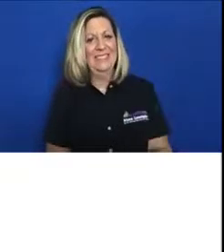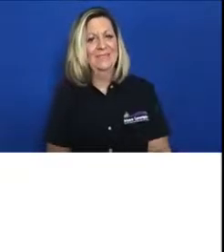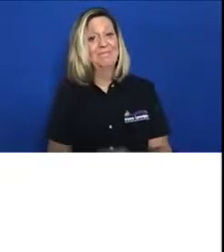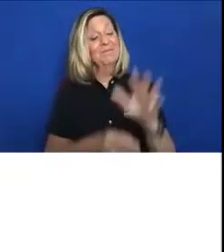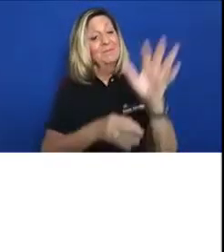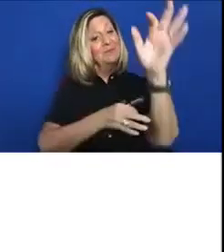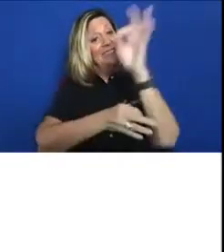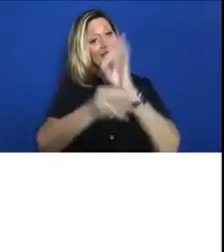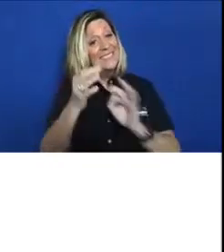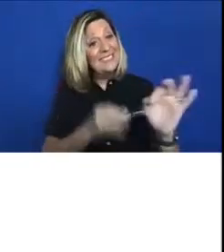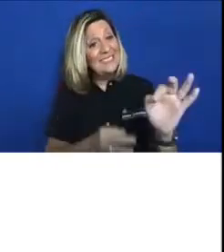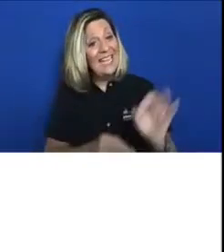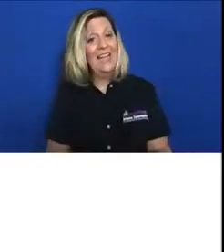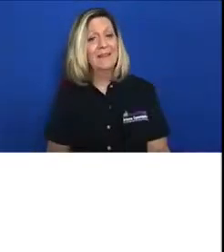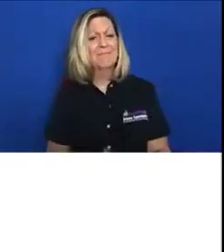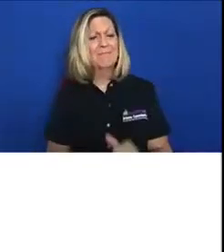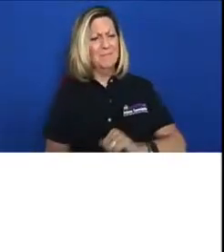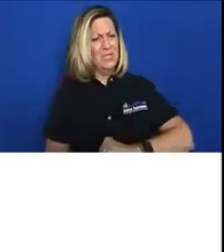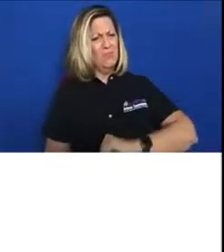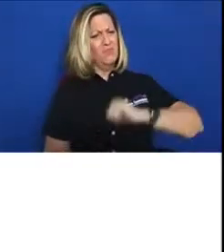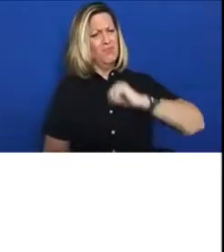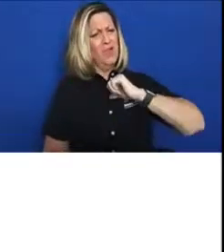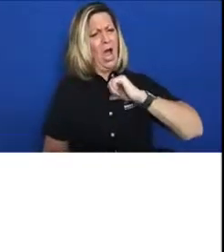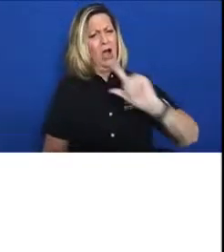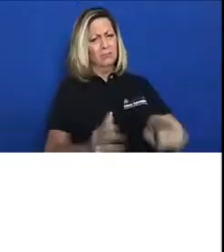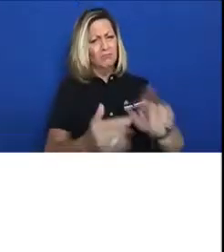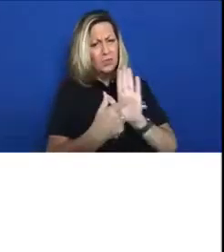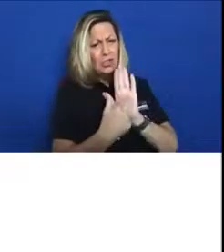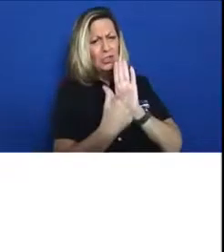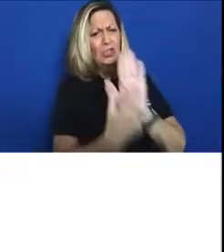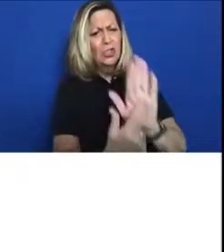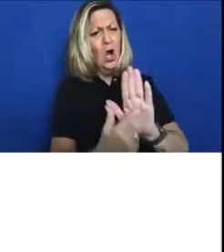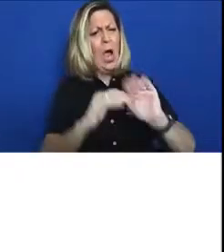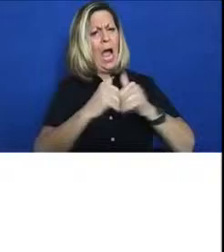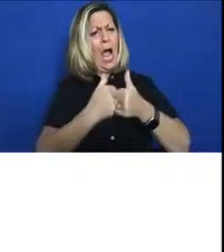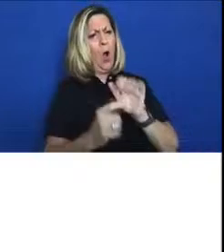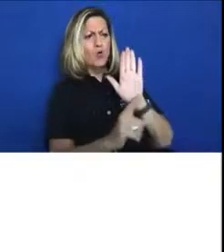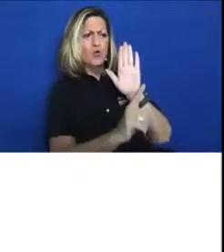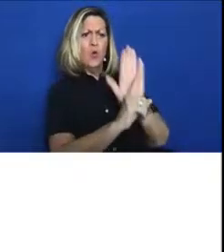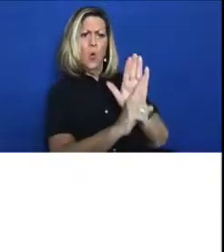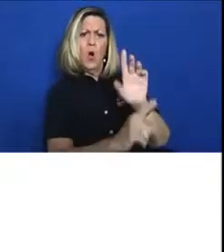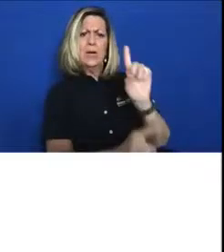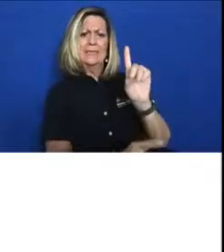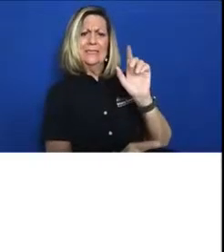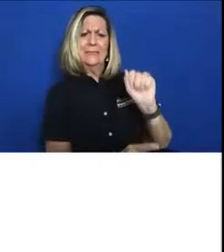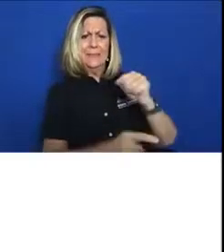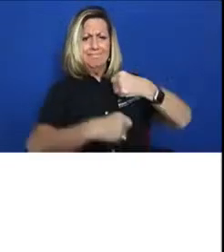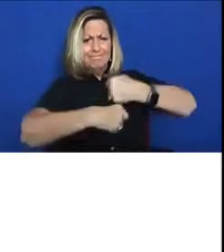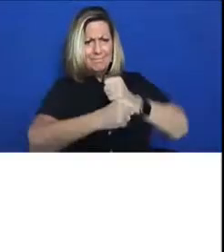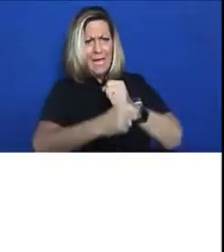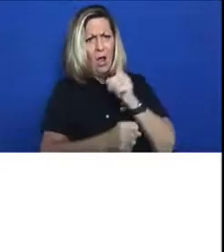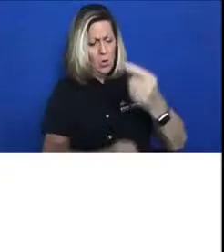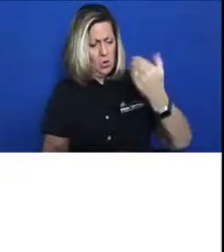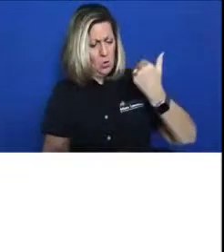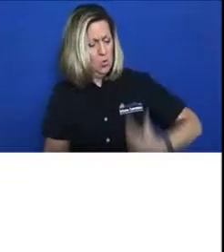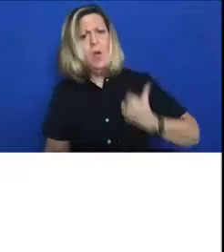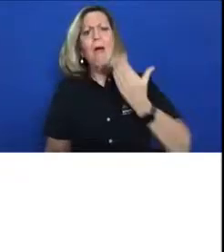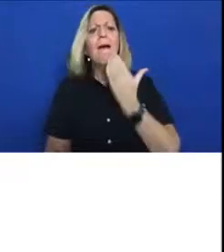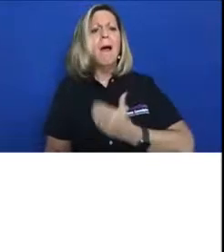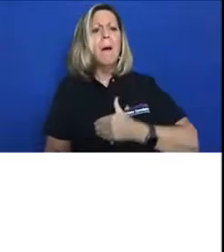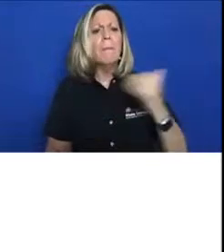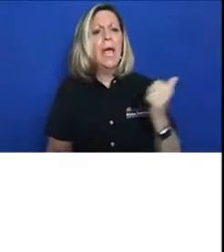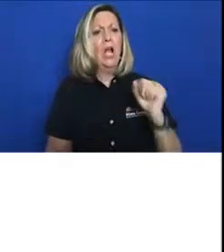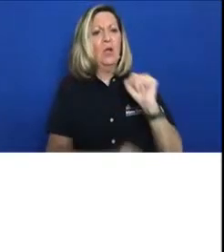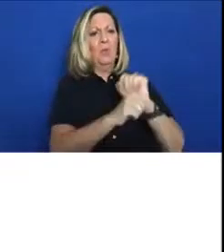Do not hide your disabilities. Instead, be proud. Show them how your disabilities make you a